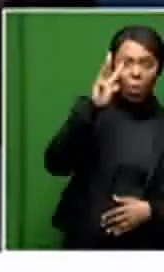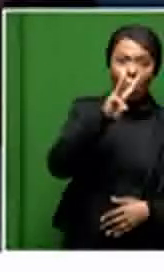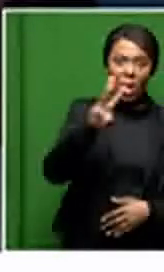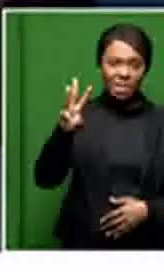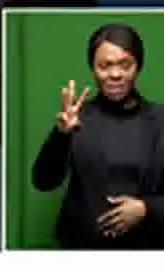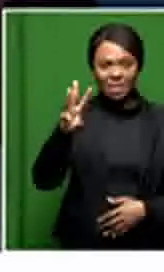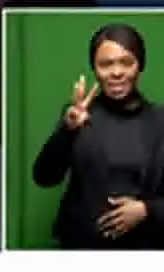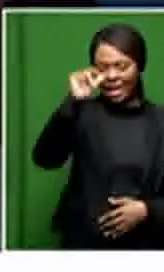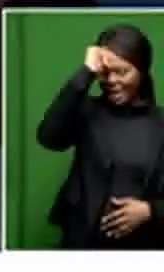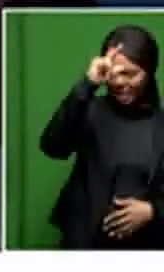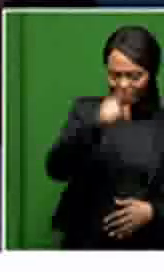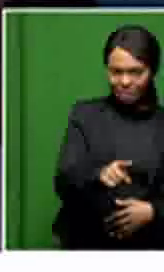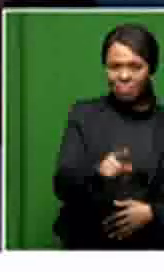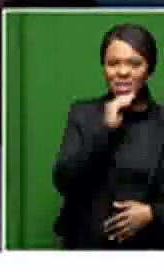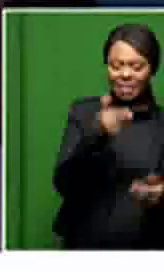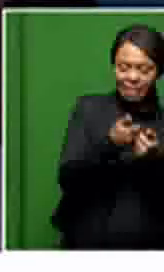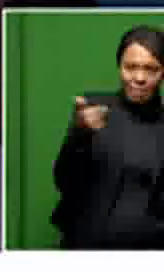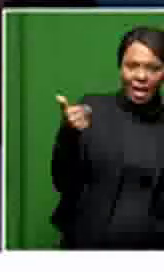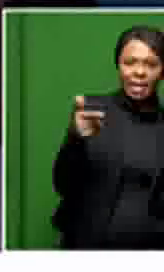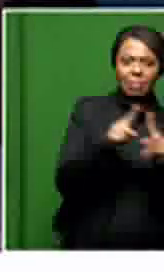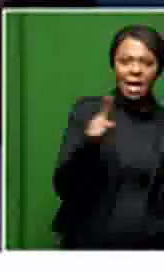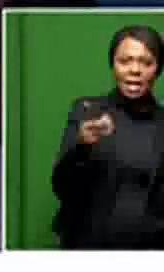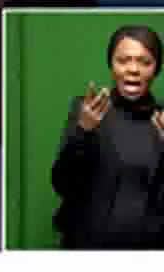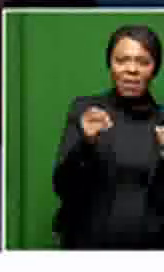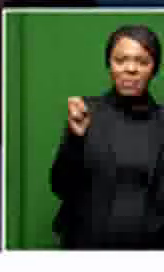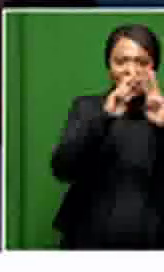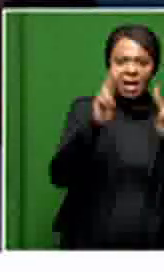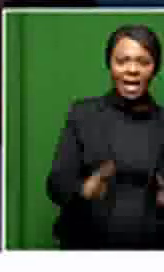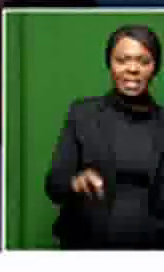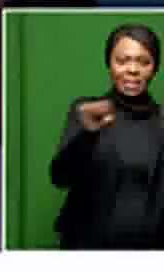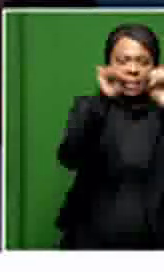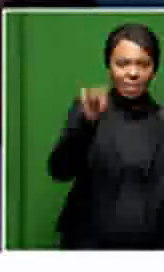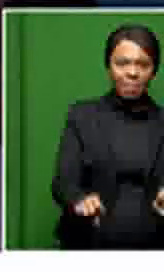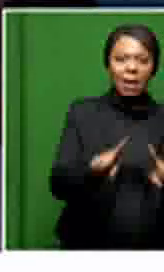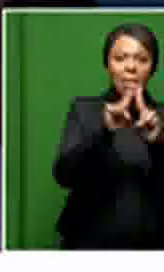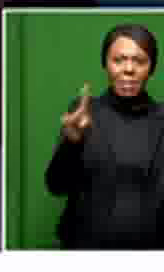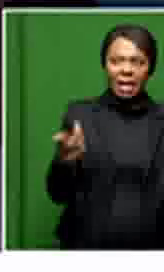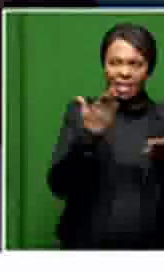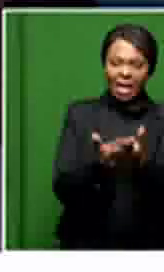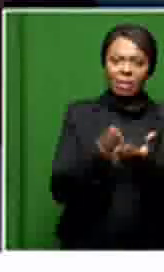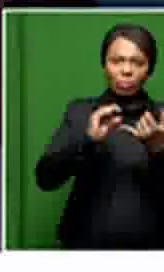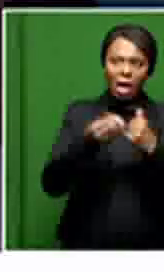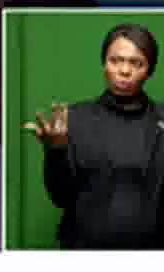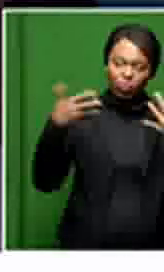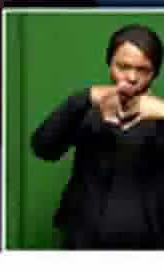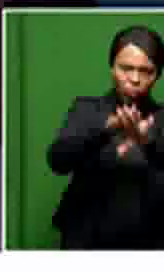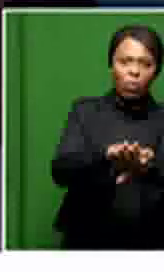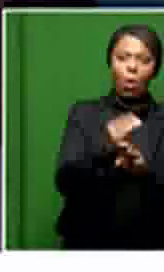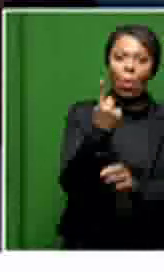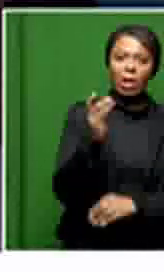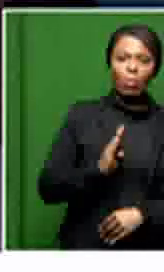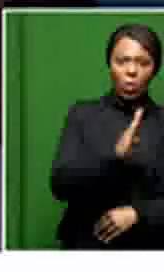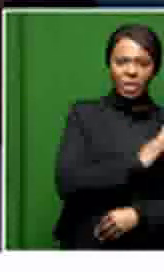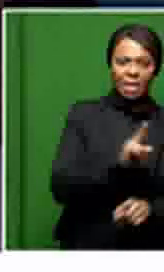separate islands and it was a federated system. Okay. But he could draw that all into his one body. And that's what we need to think about. That is why